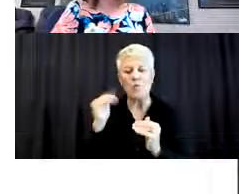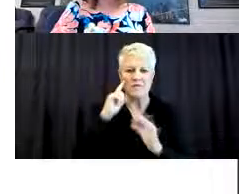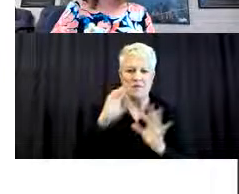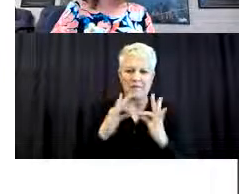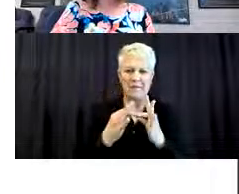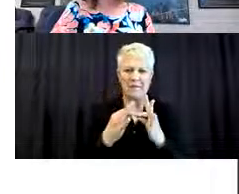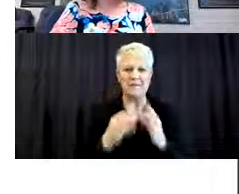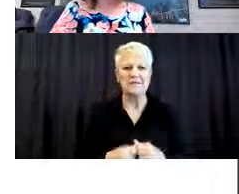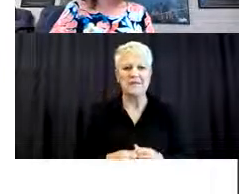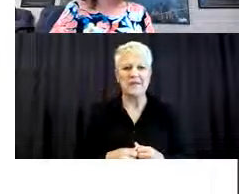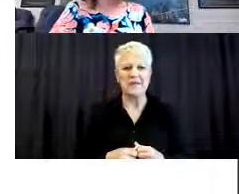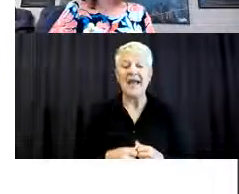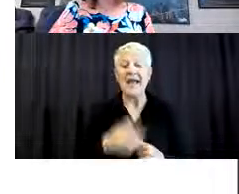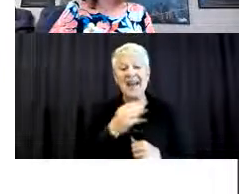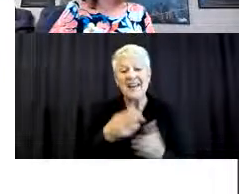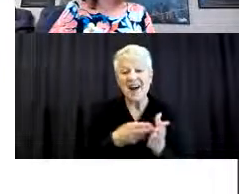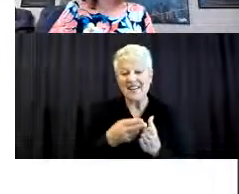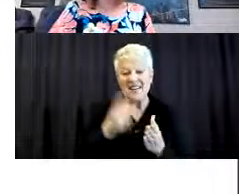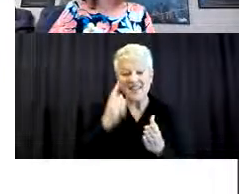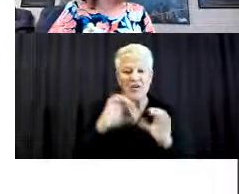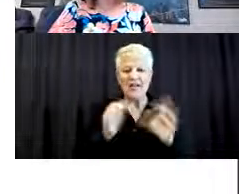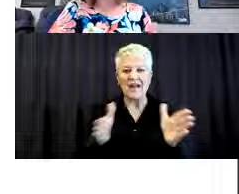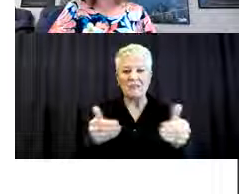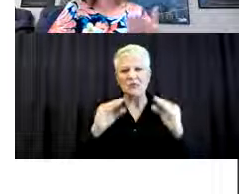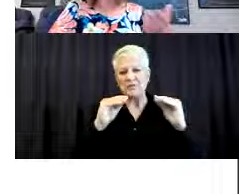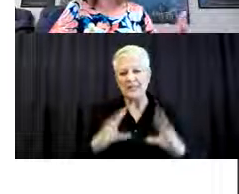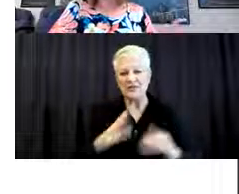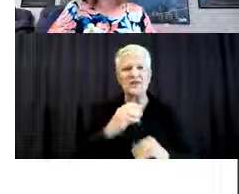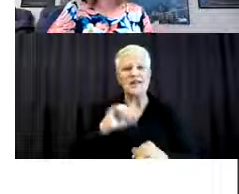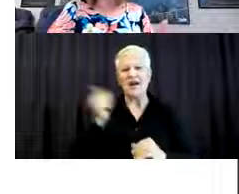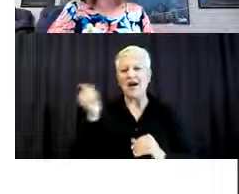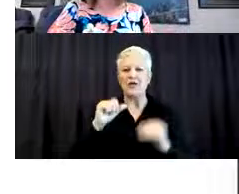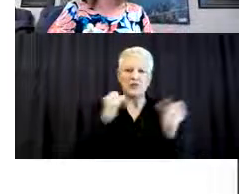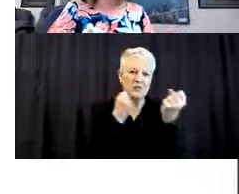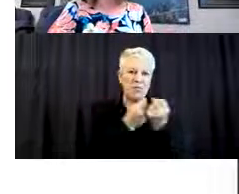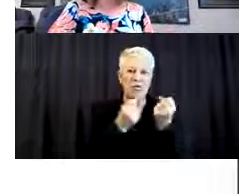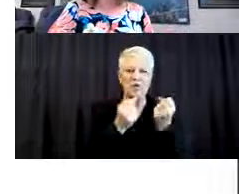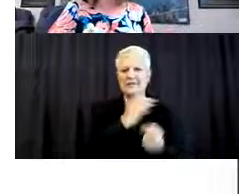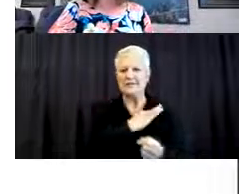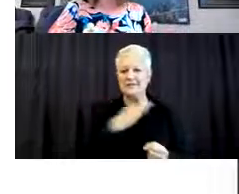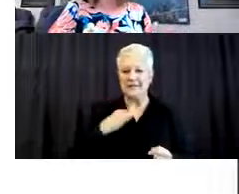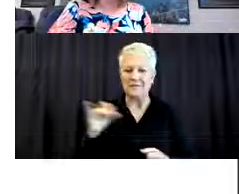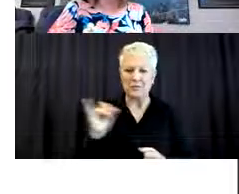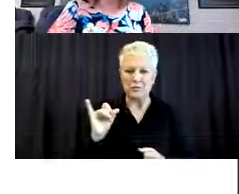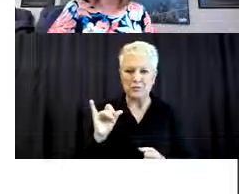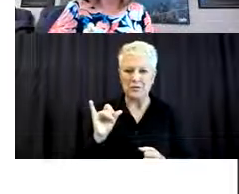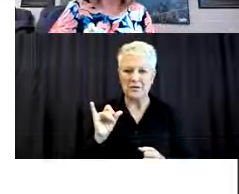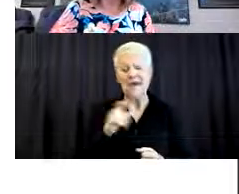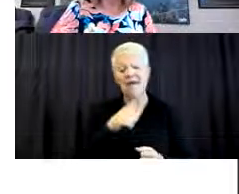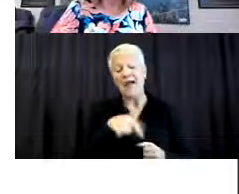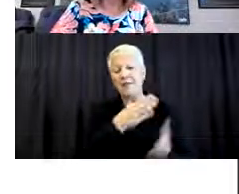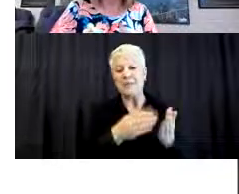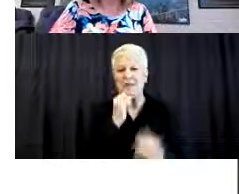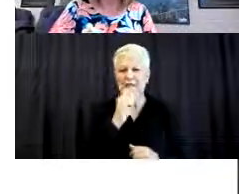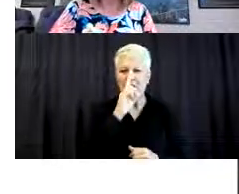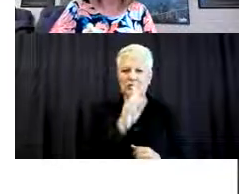families, and for, quite honestly, for classroom teachers and other support personnel too, who are maybe not quite